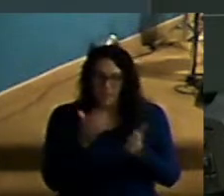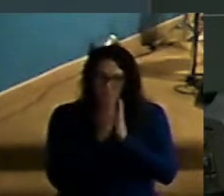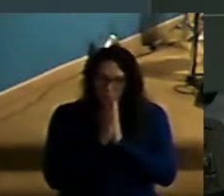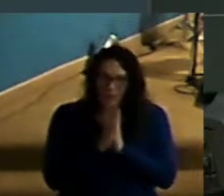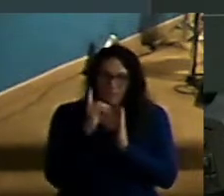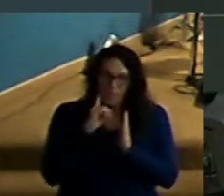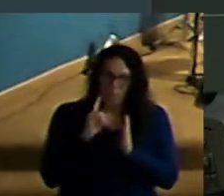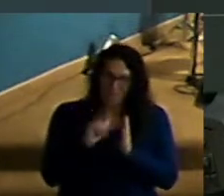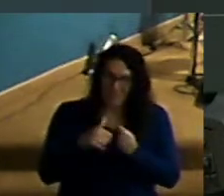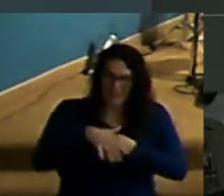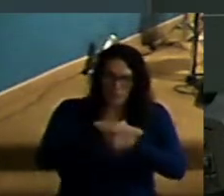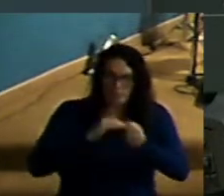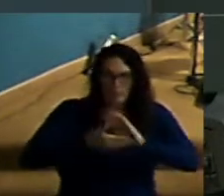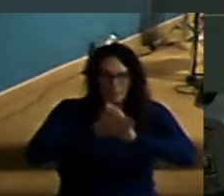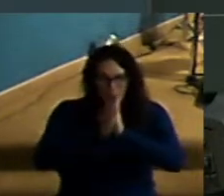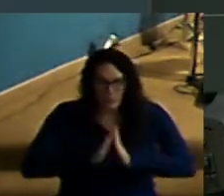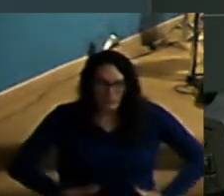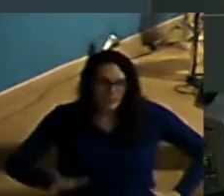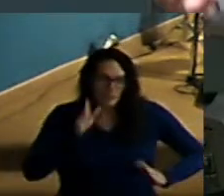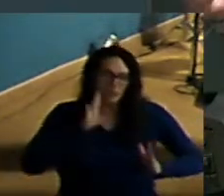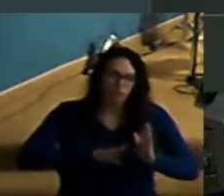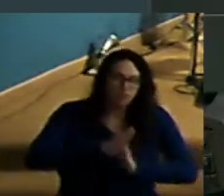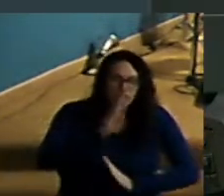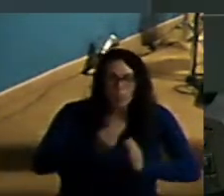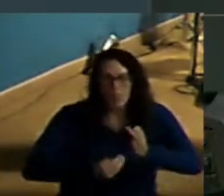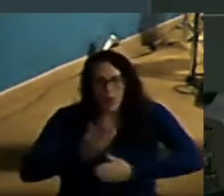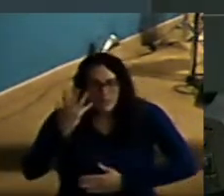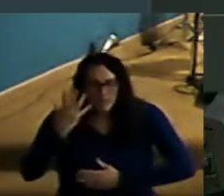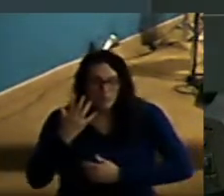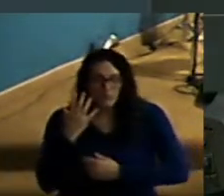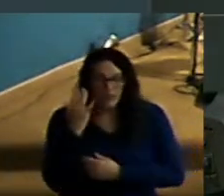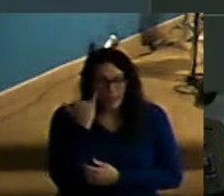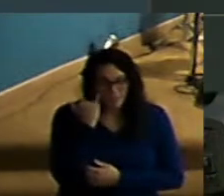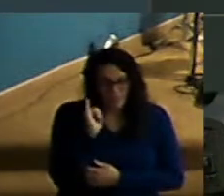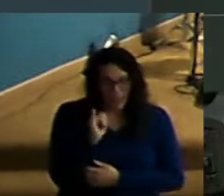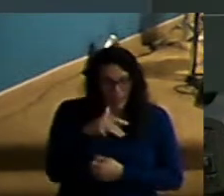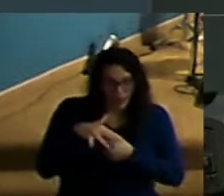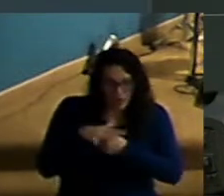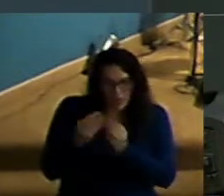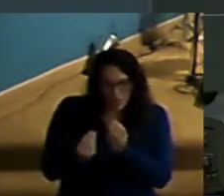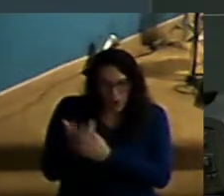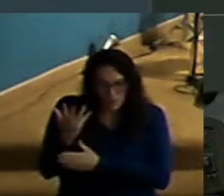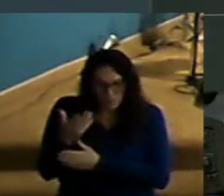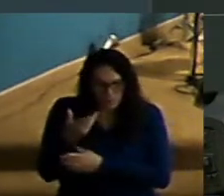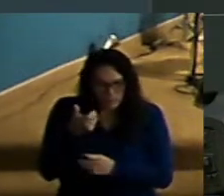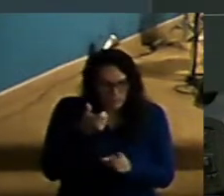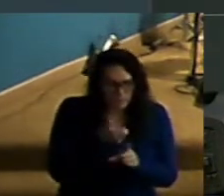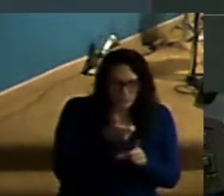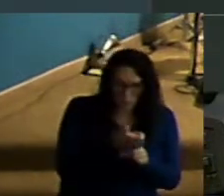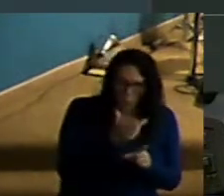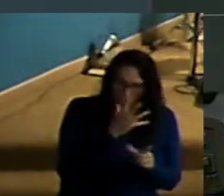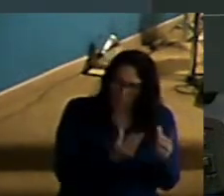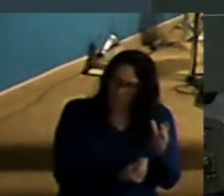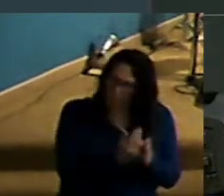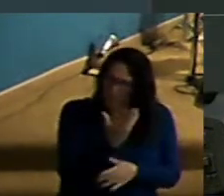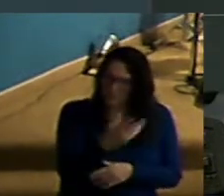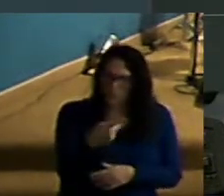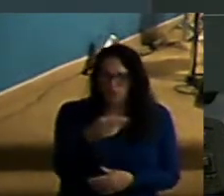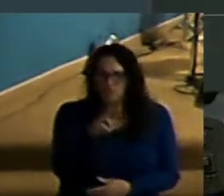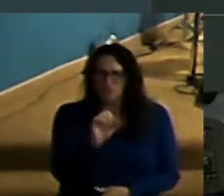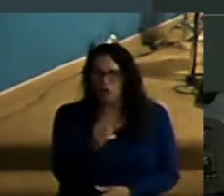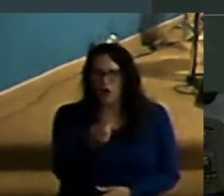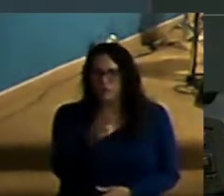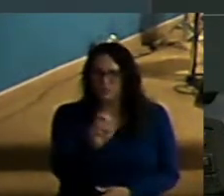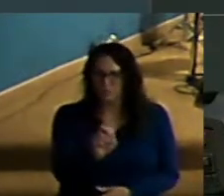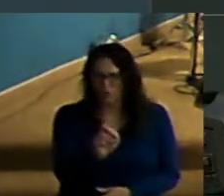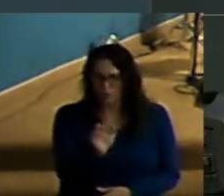for the peace of it, and pray that it would prosper, because if it prospers, you're going to prosper. And I just want to take a moment here as we get into